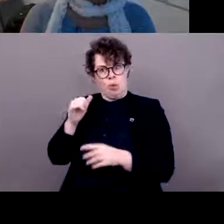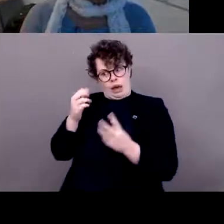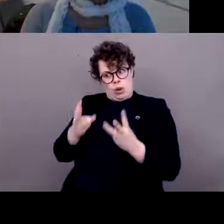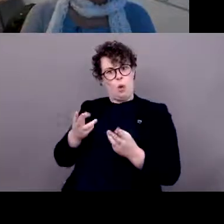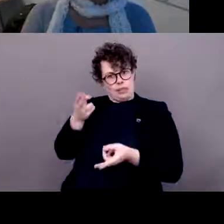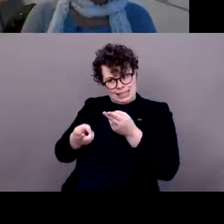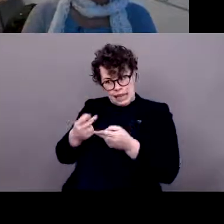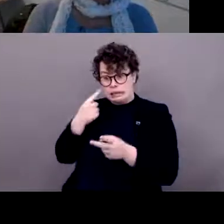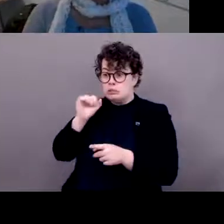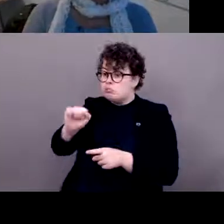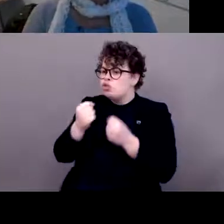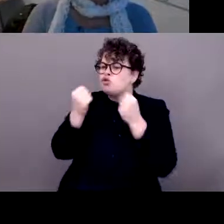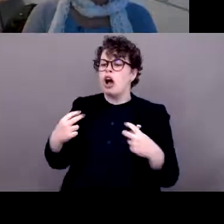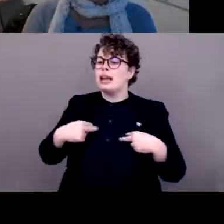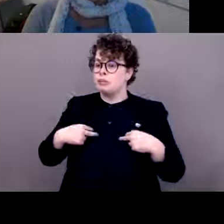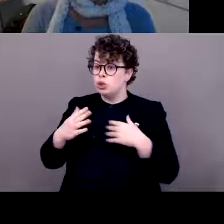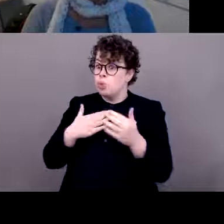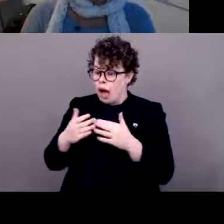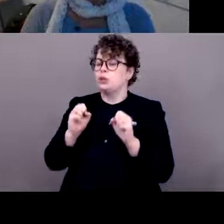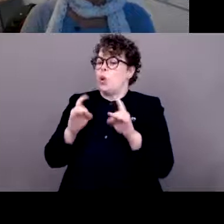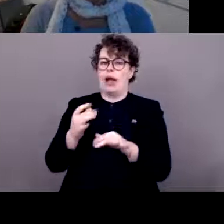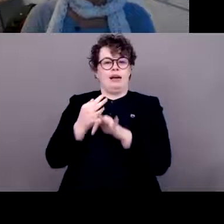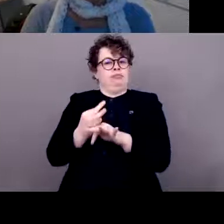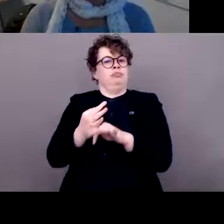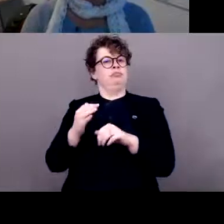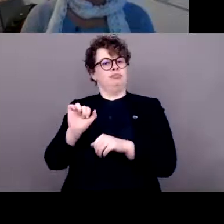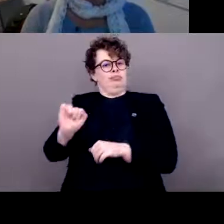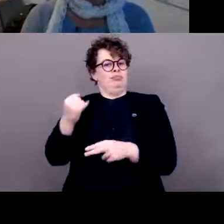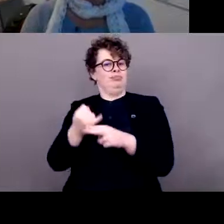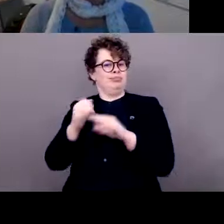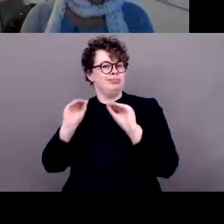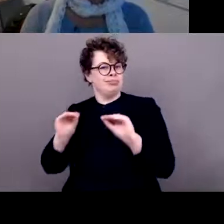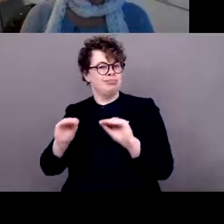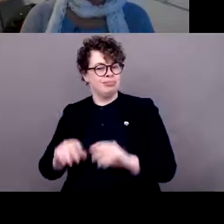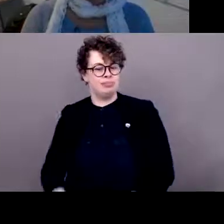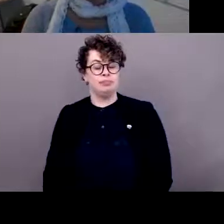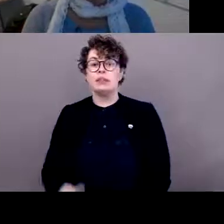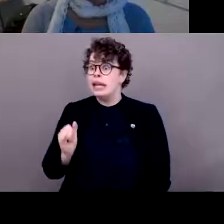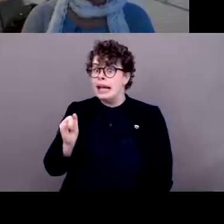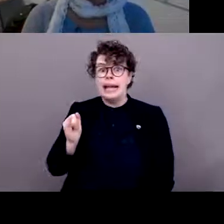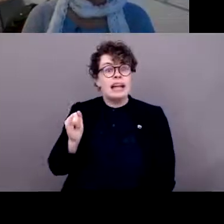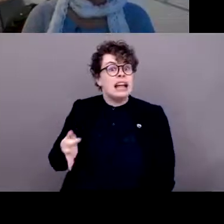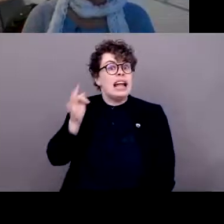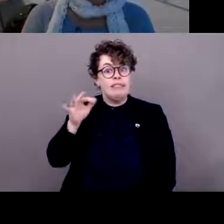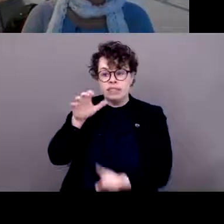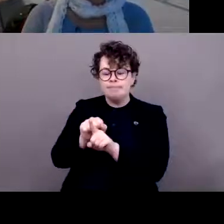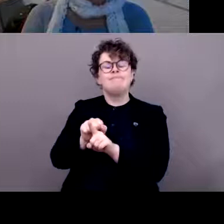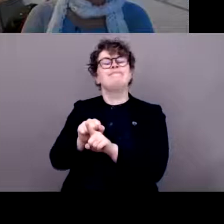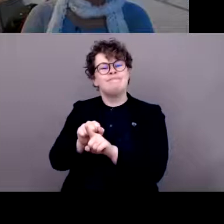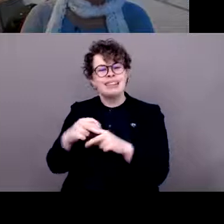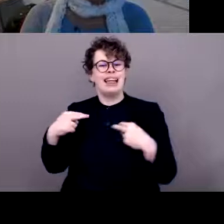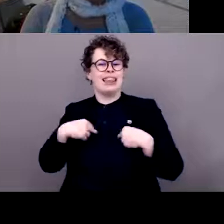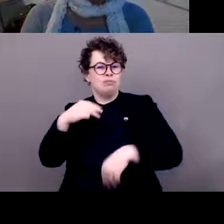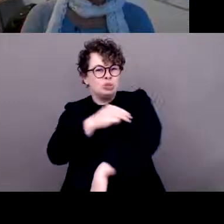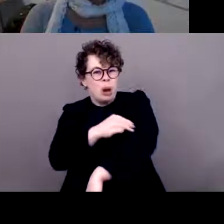If children do have difficulties with language, we want to see what are those difficulties, but also what are their